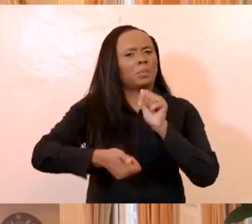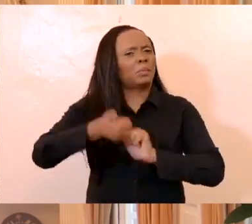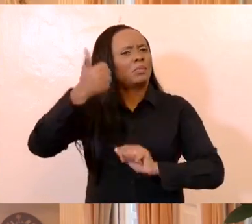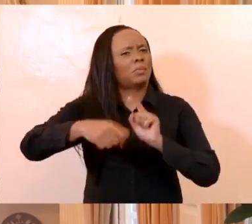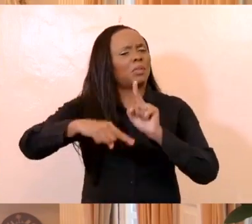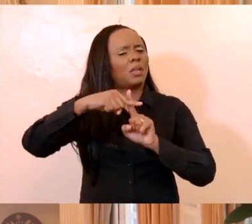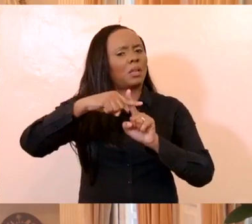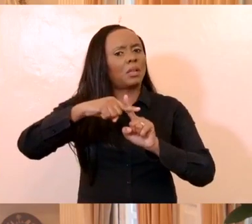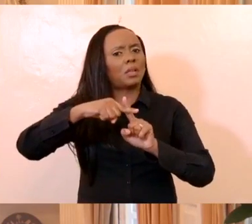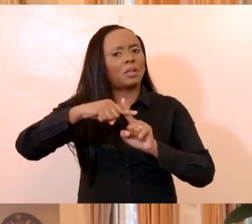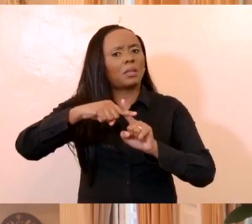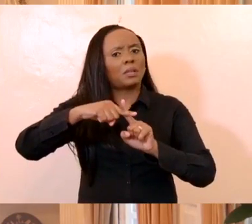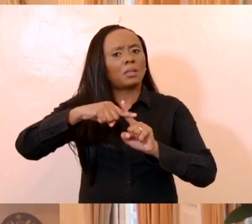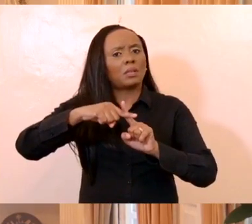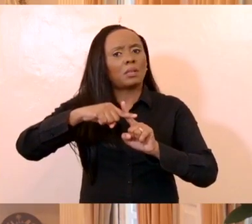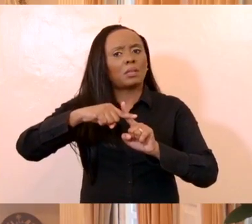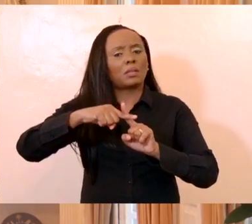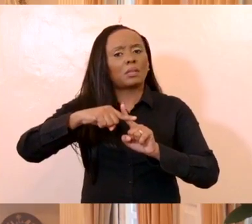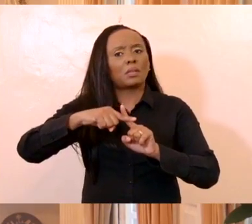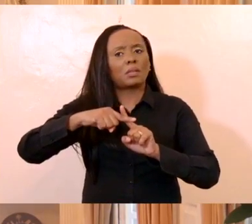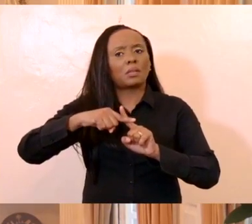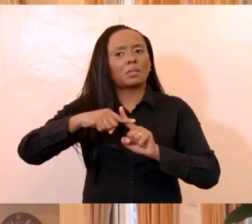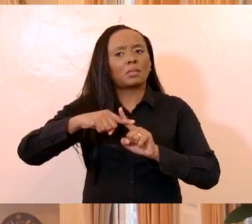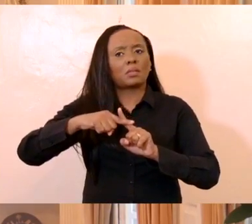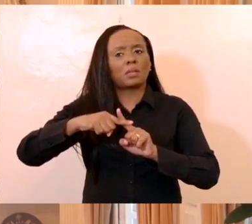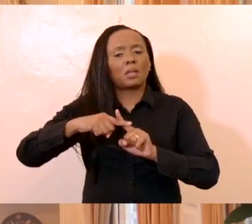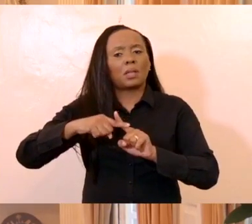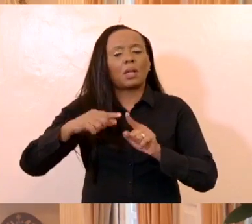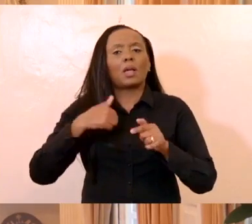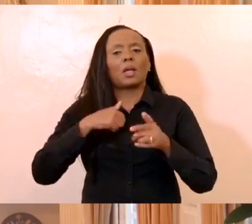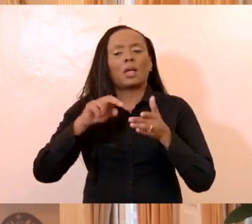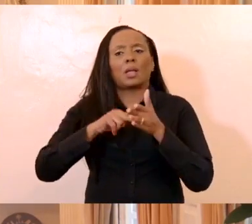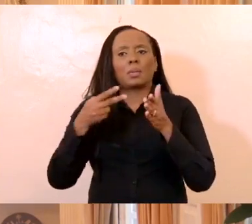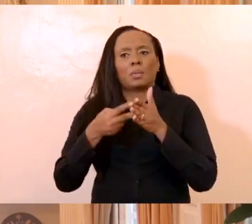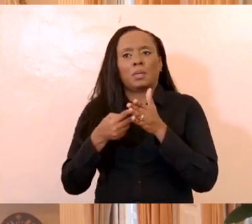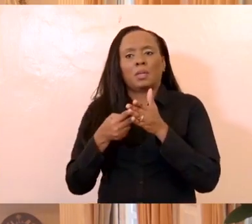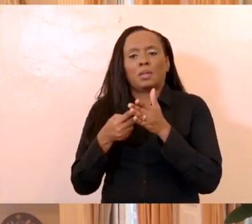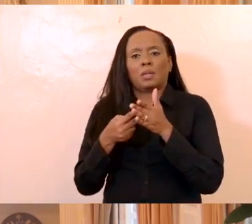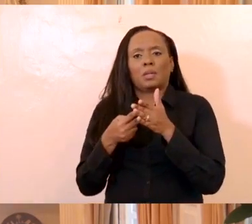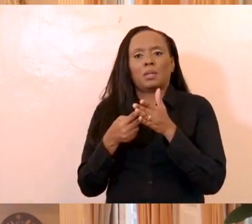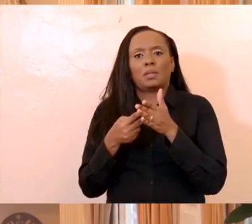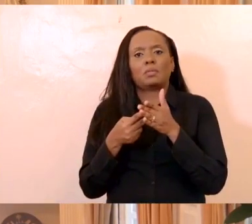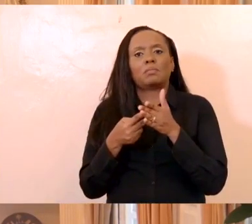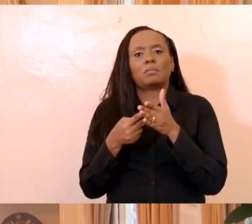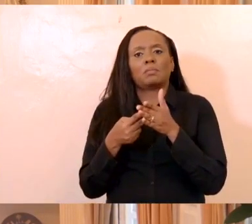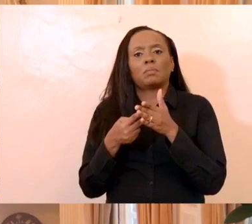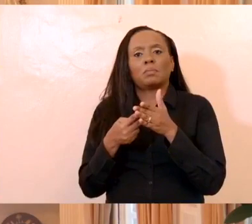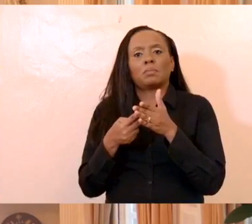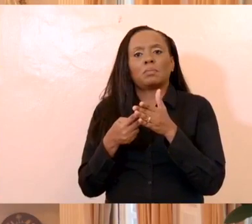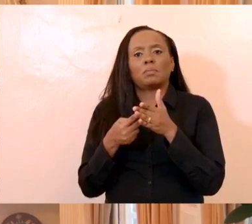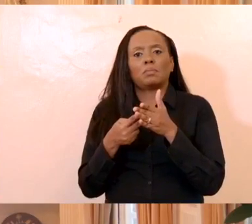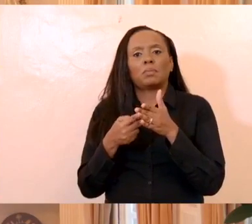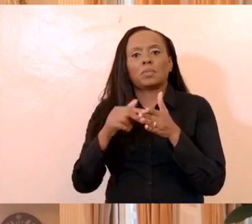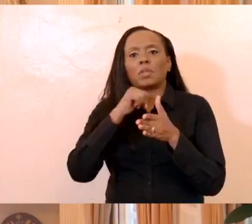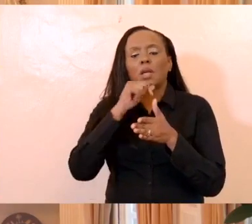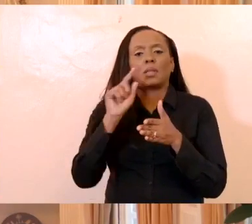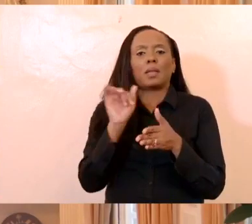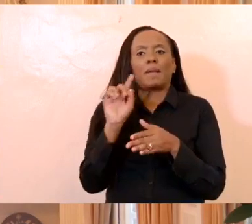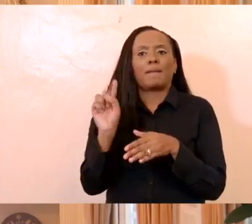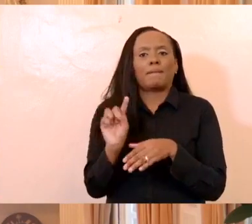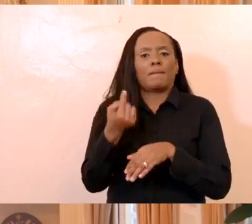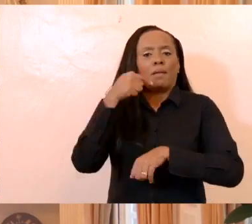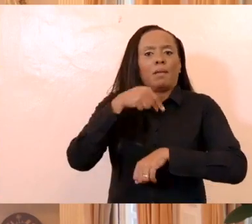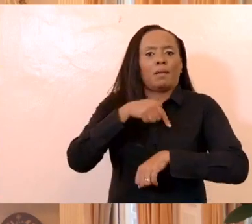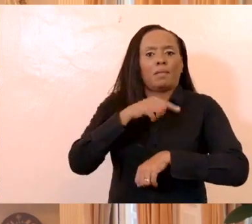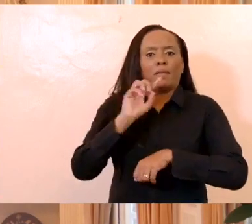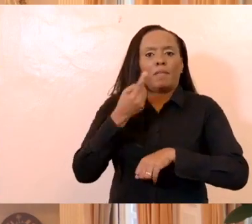talking about, outside of the initial outbreak, are not coming from associated institutions, that